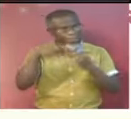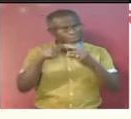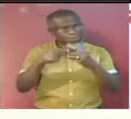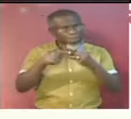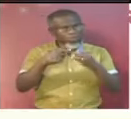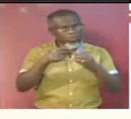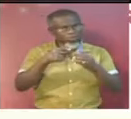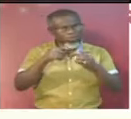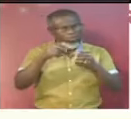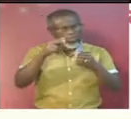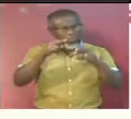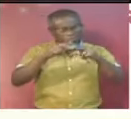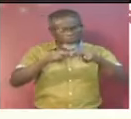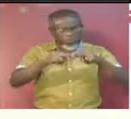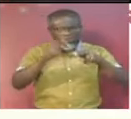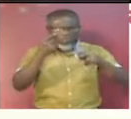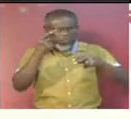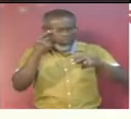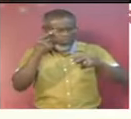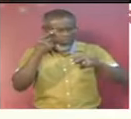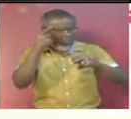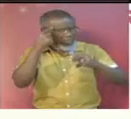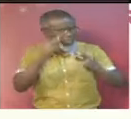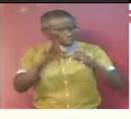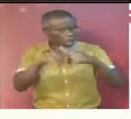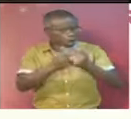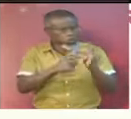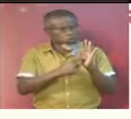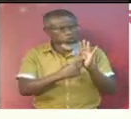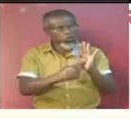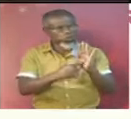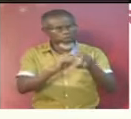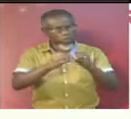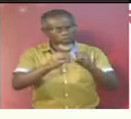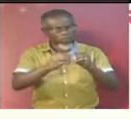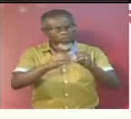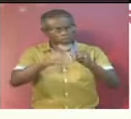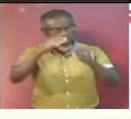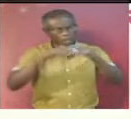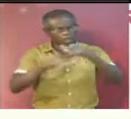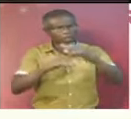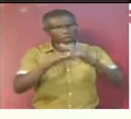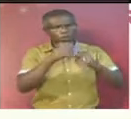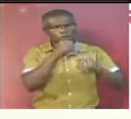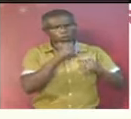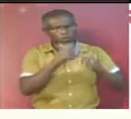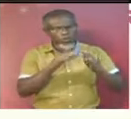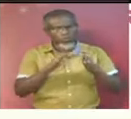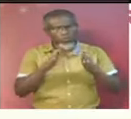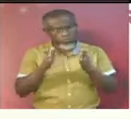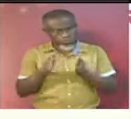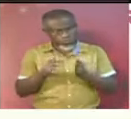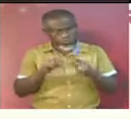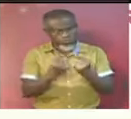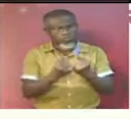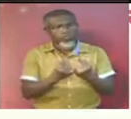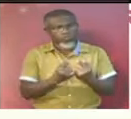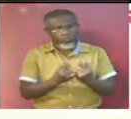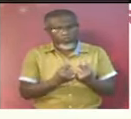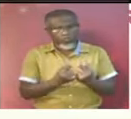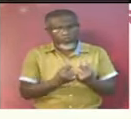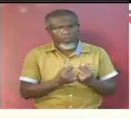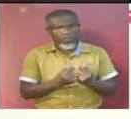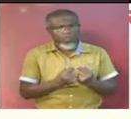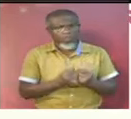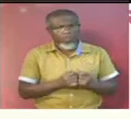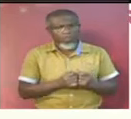question, the data on the nationality of the patients isn't always data that comes all the way to the level of